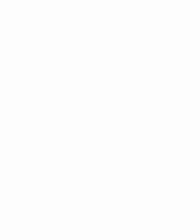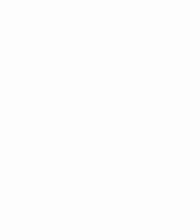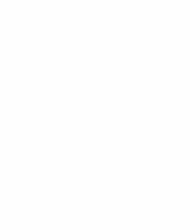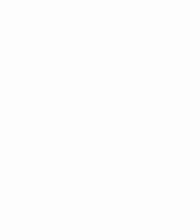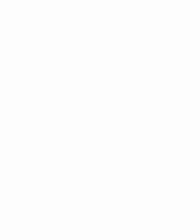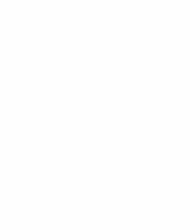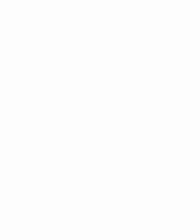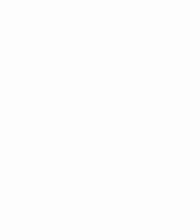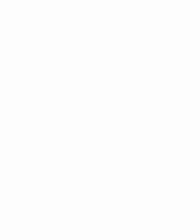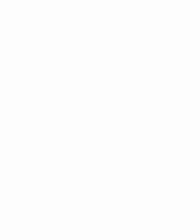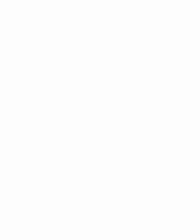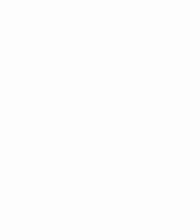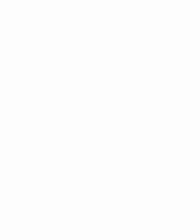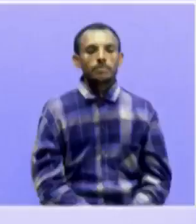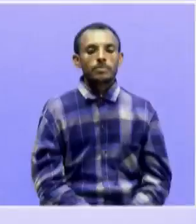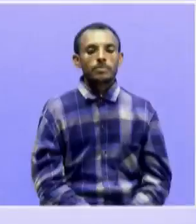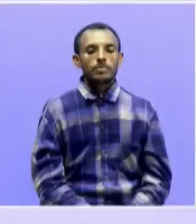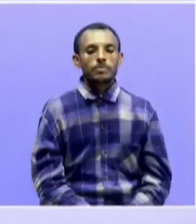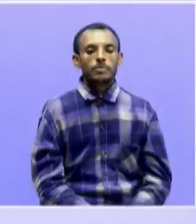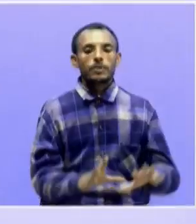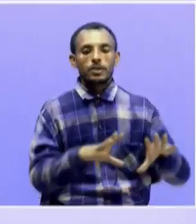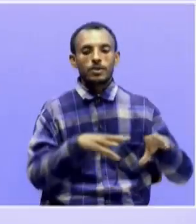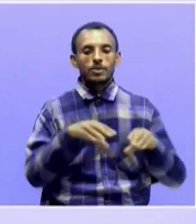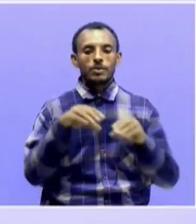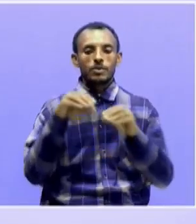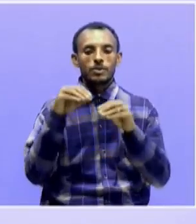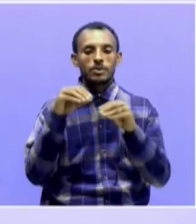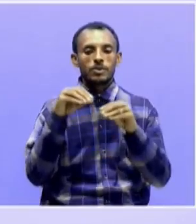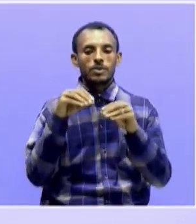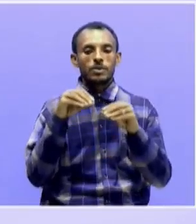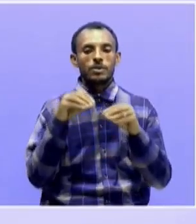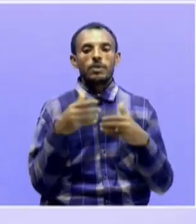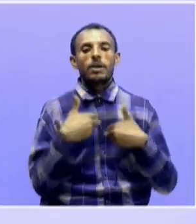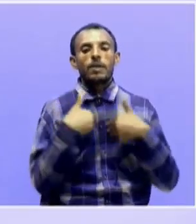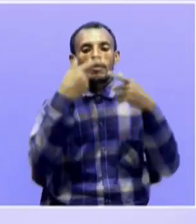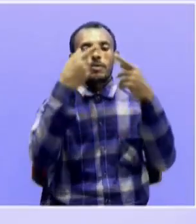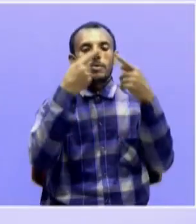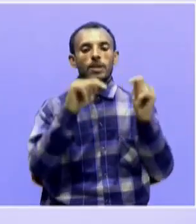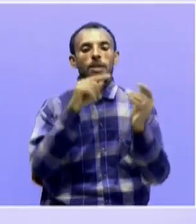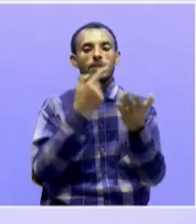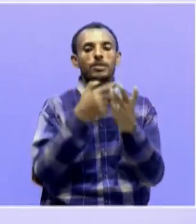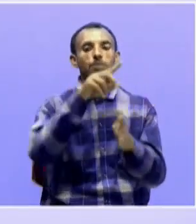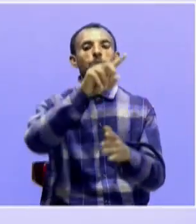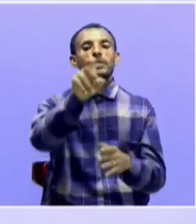Students, have you tried the question?